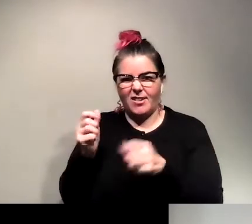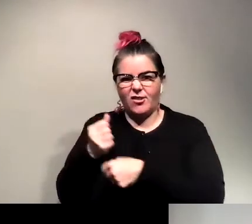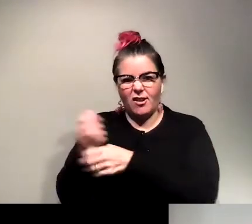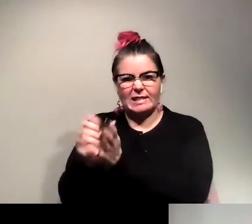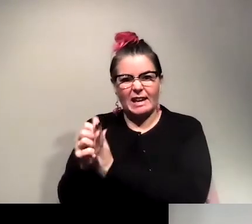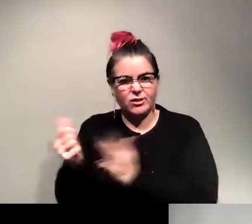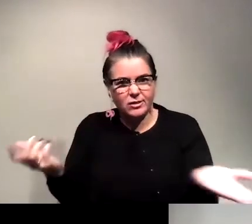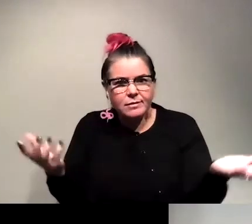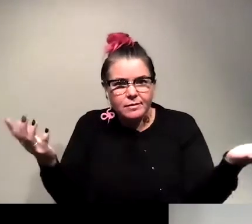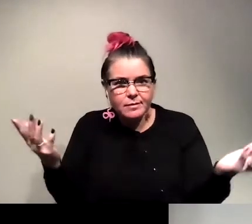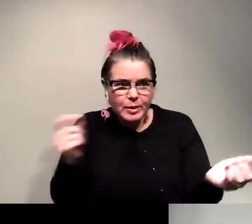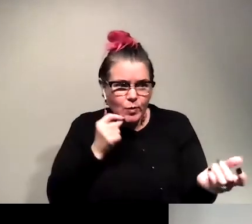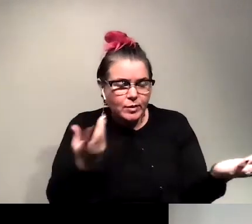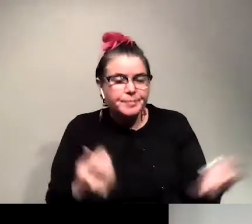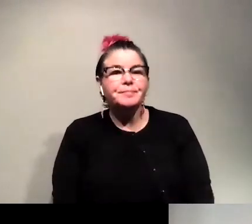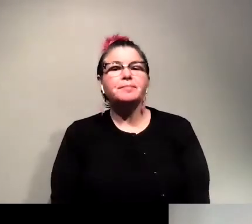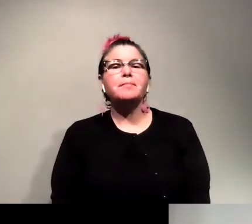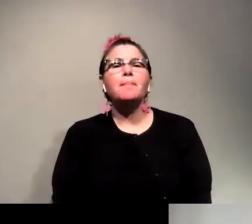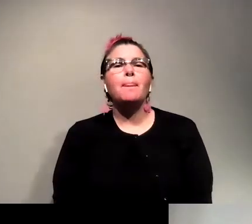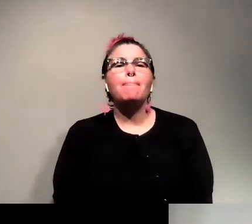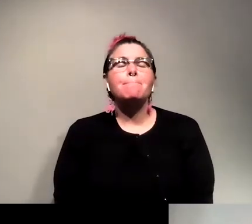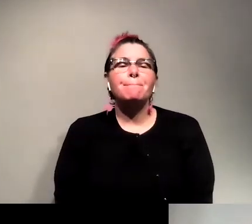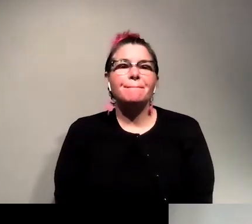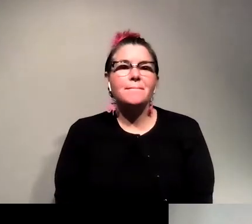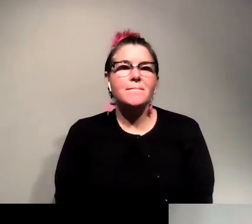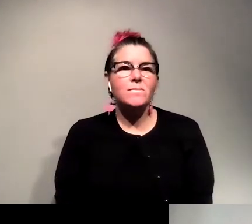cool. Awesome. So let's see.